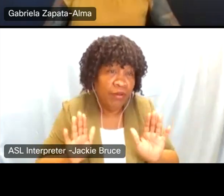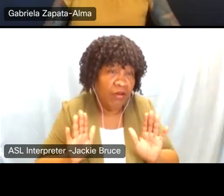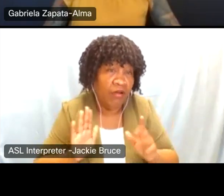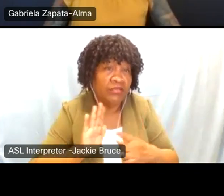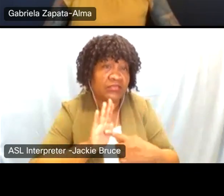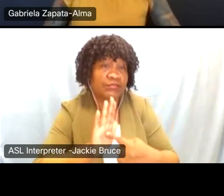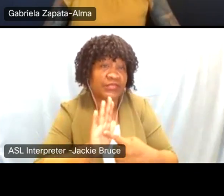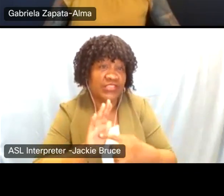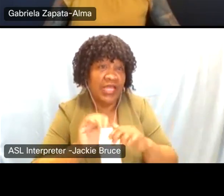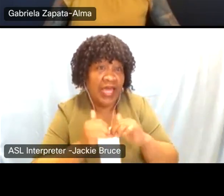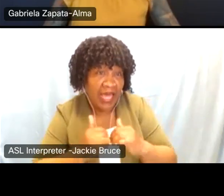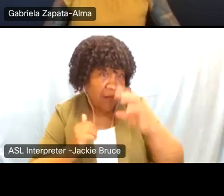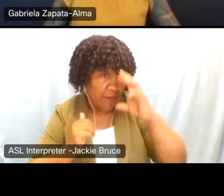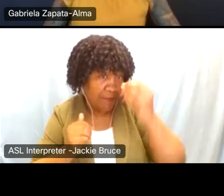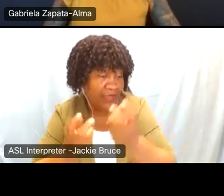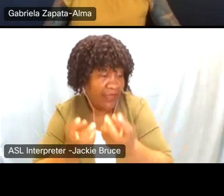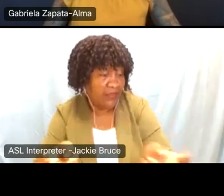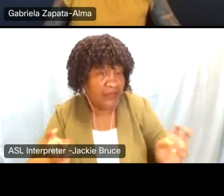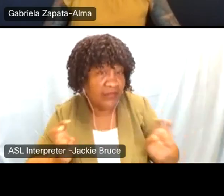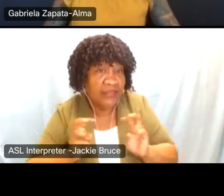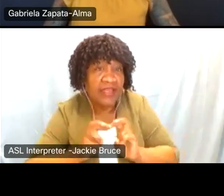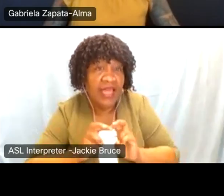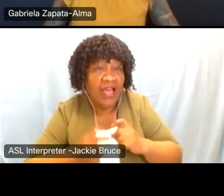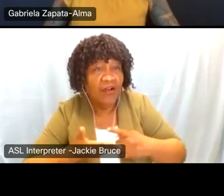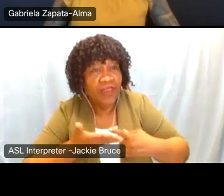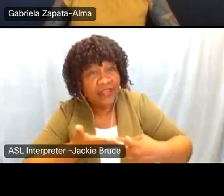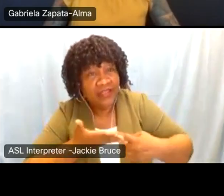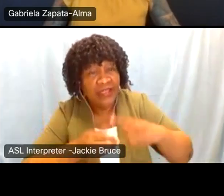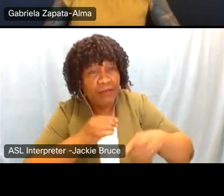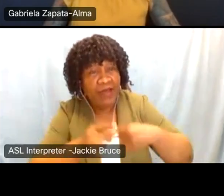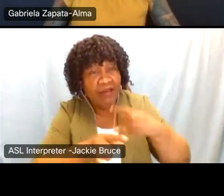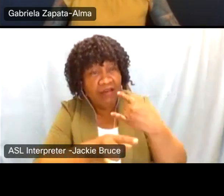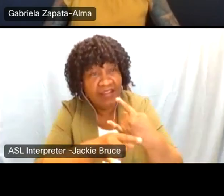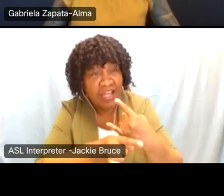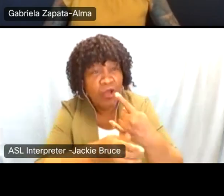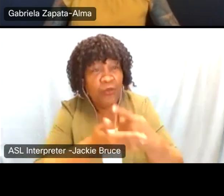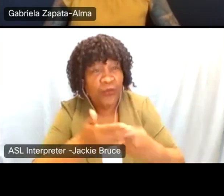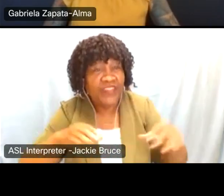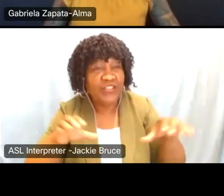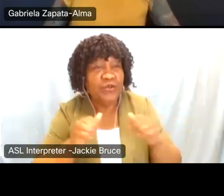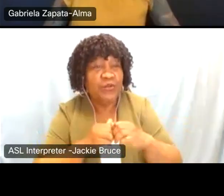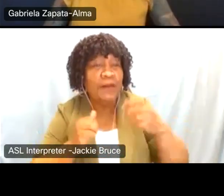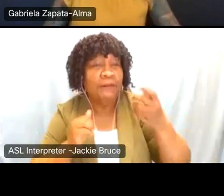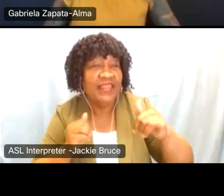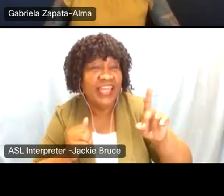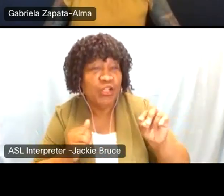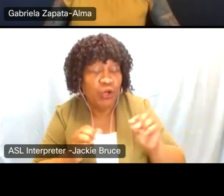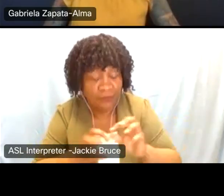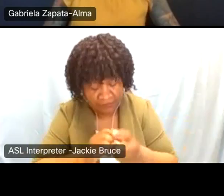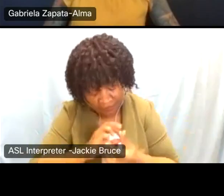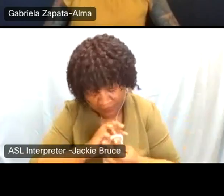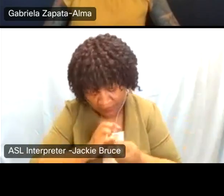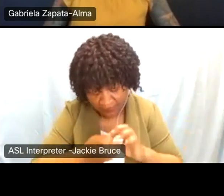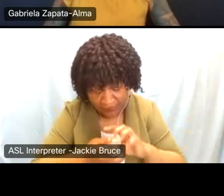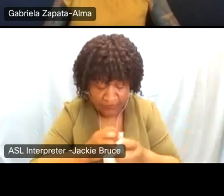depiction of these men's relationship to alcohol that they had done with Plato. This man, for example, had